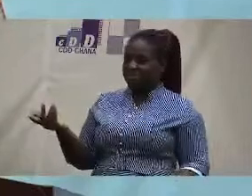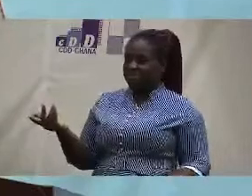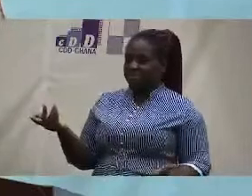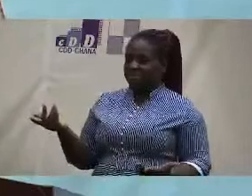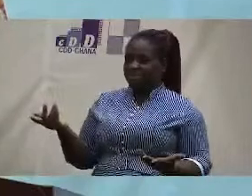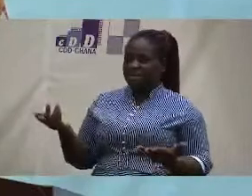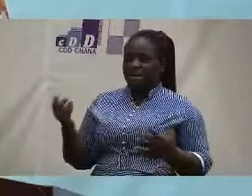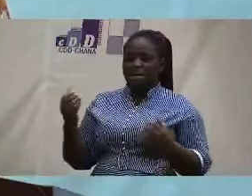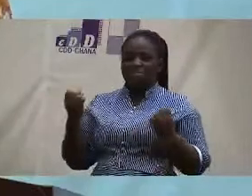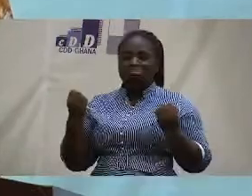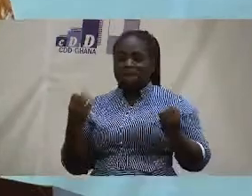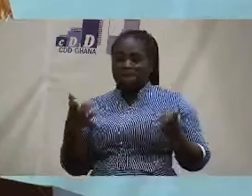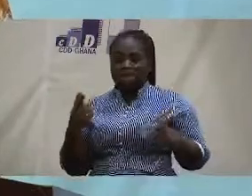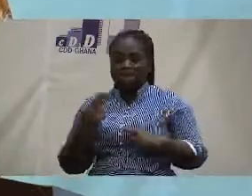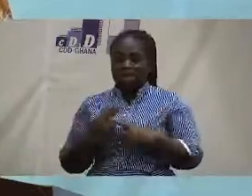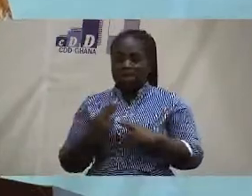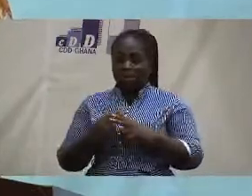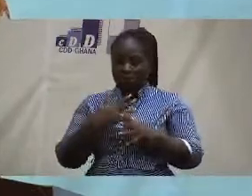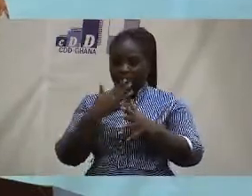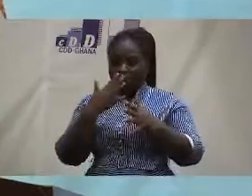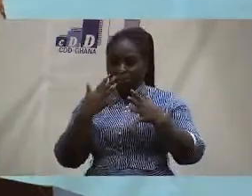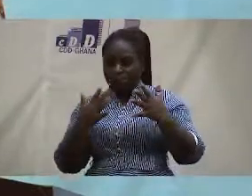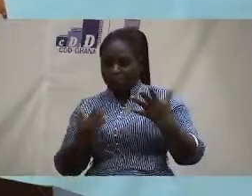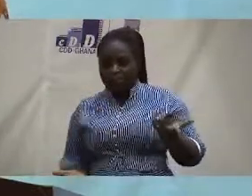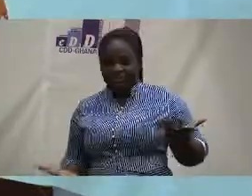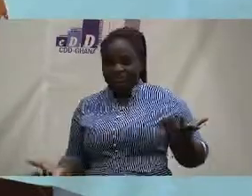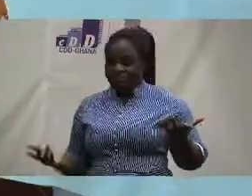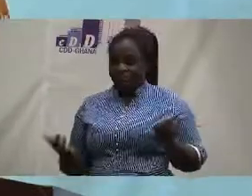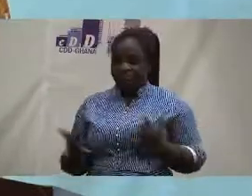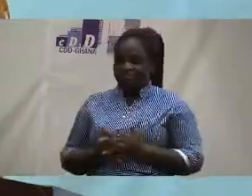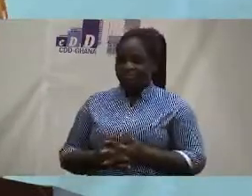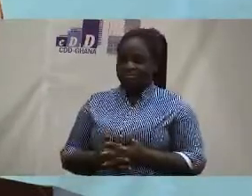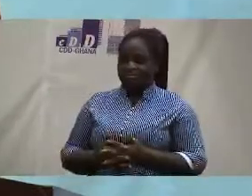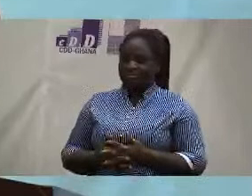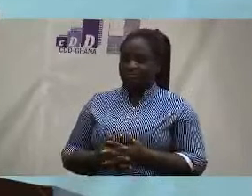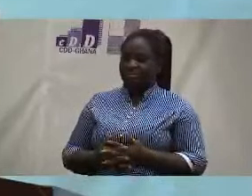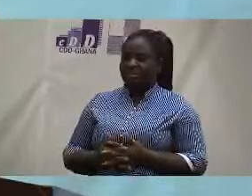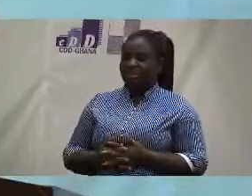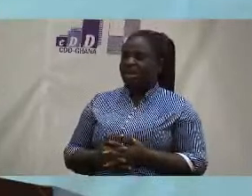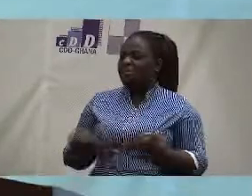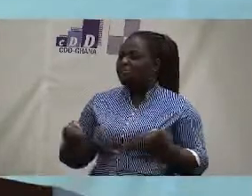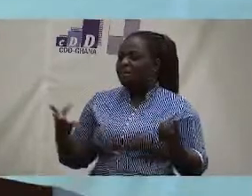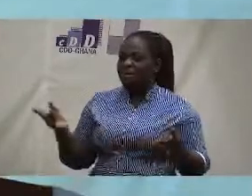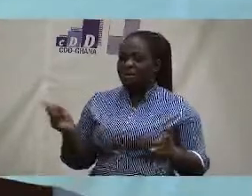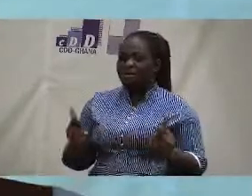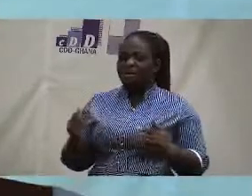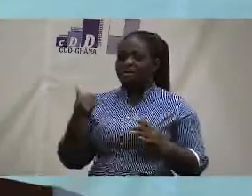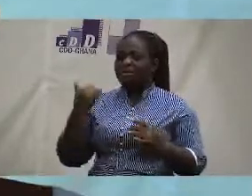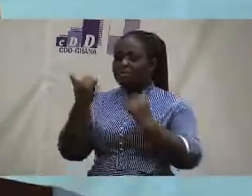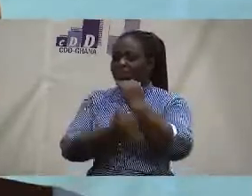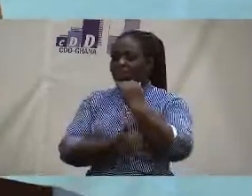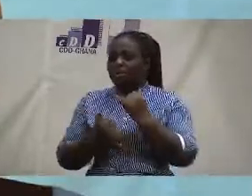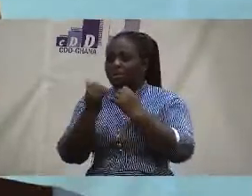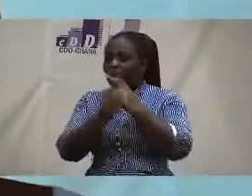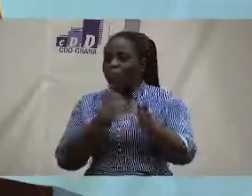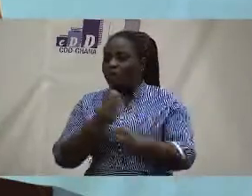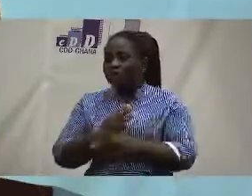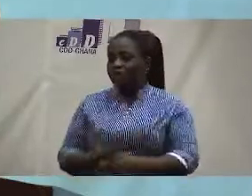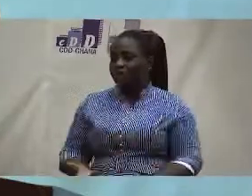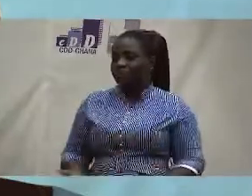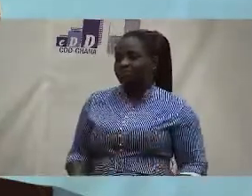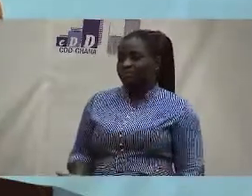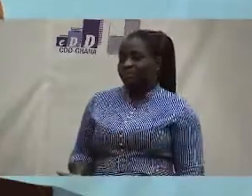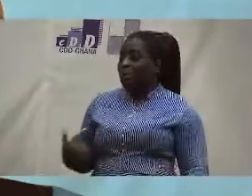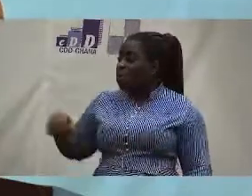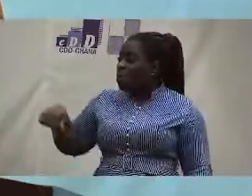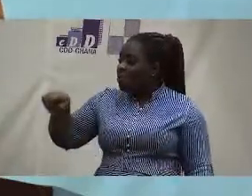Jin Mabwadi, the Jibrin Ibrahim, the Emmanuel Akwete, the Alim South of this world, they are growing older.